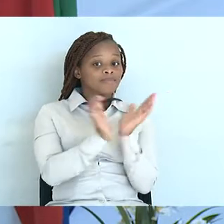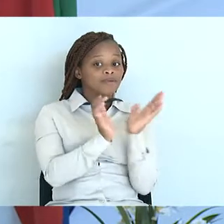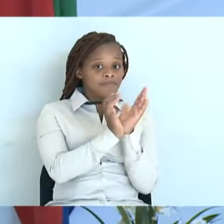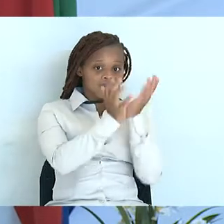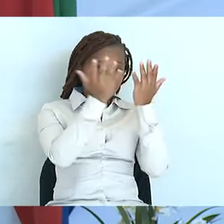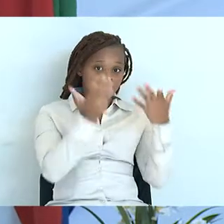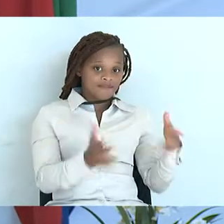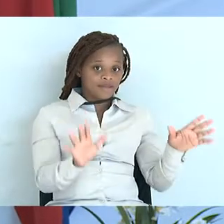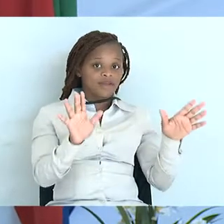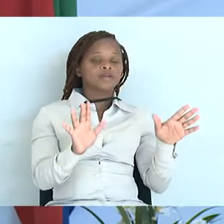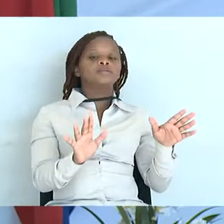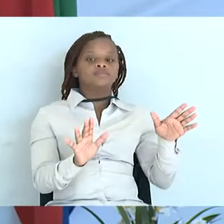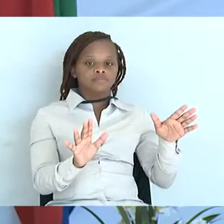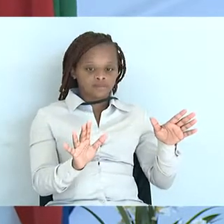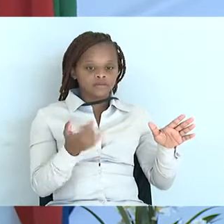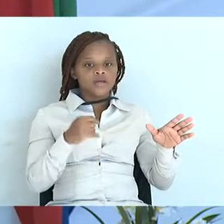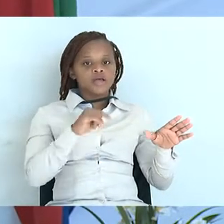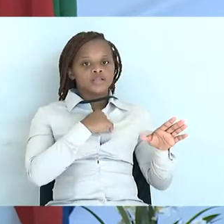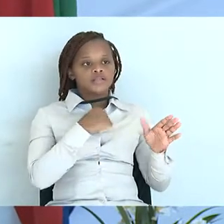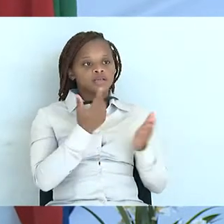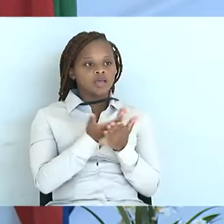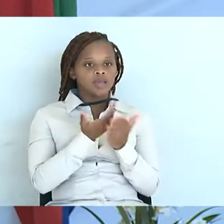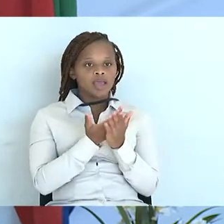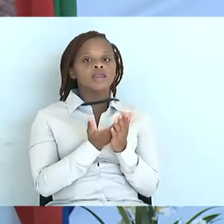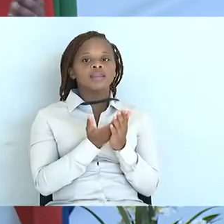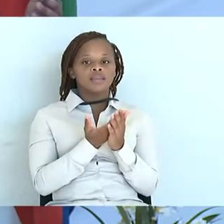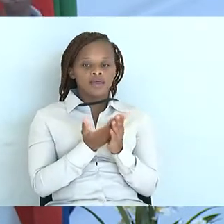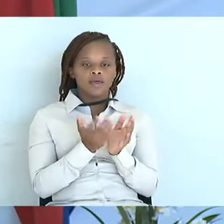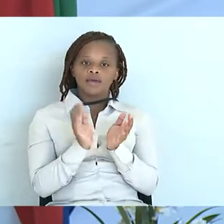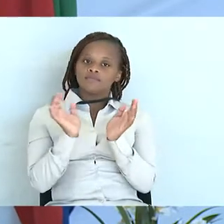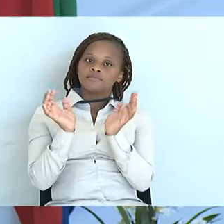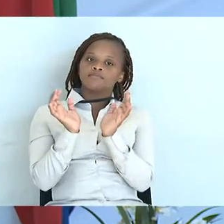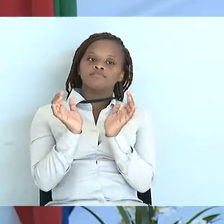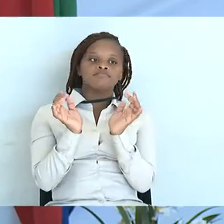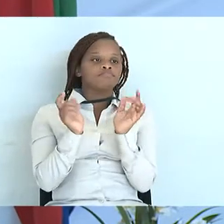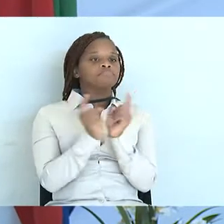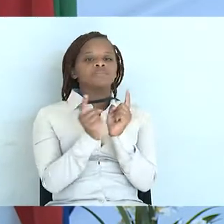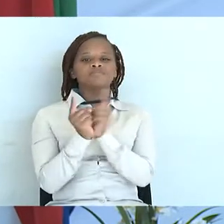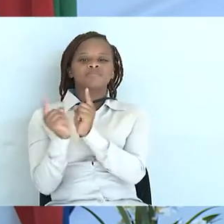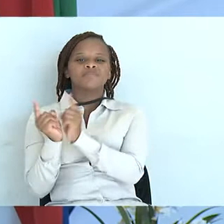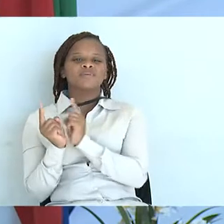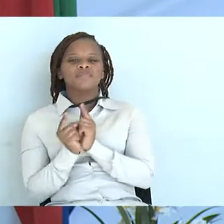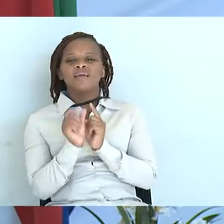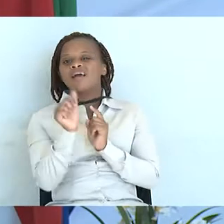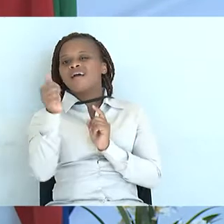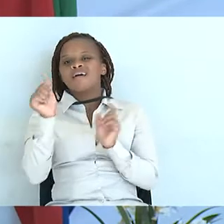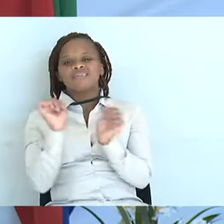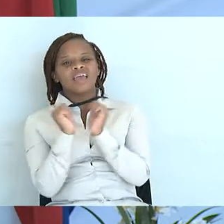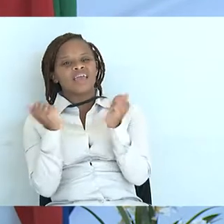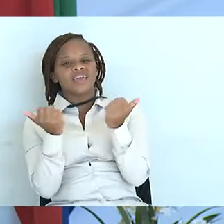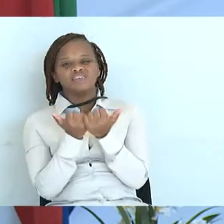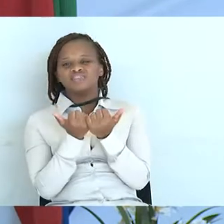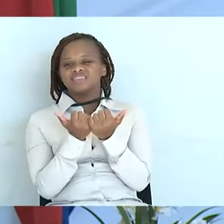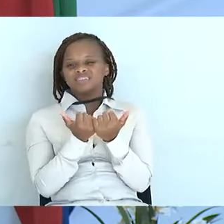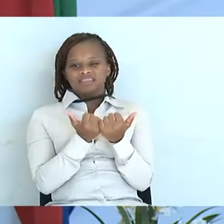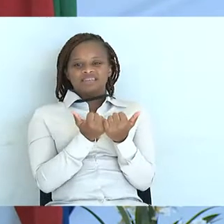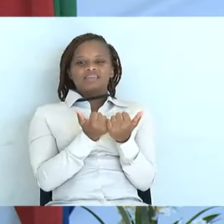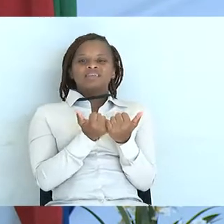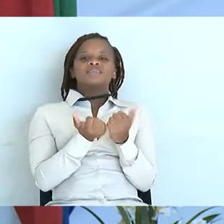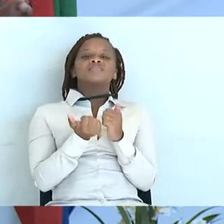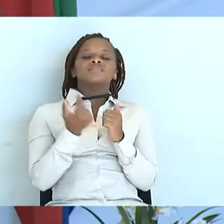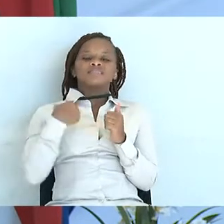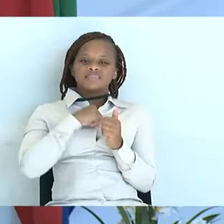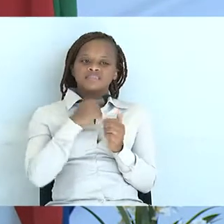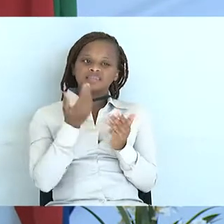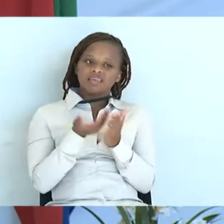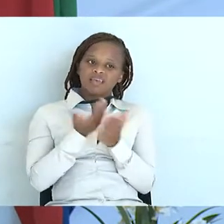Development Agency, the Small Business, CIFA, and all these other agencies have sessions to all